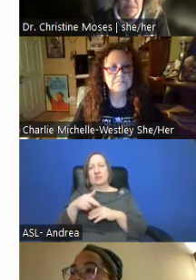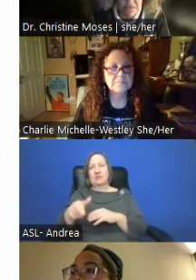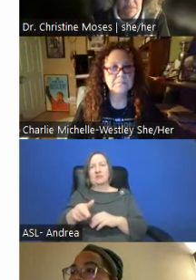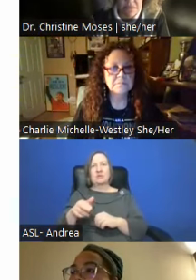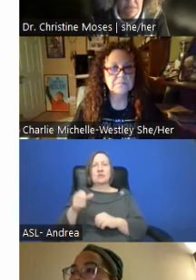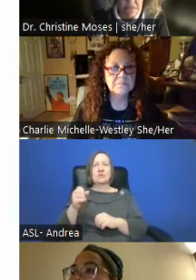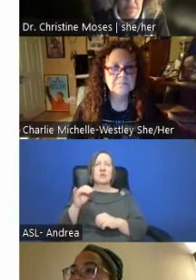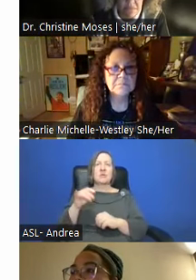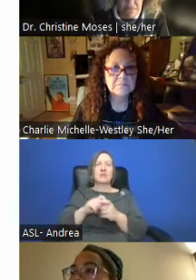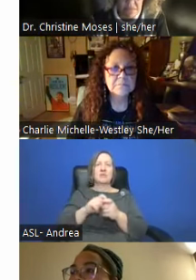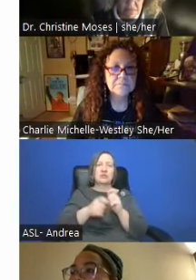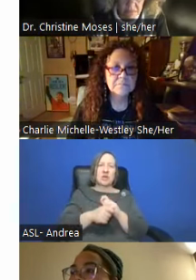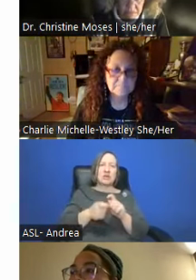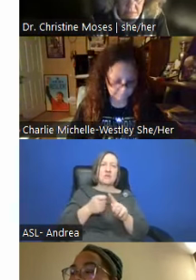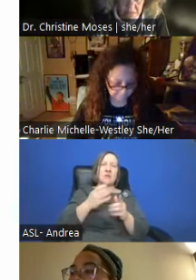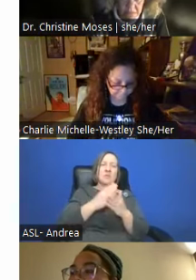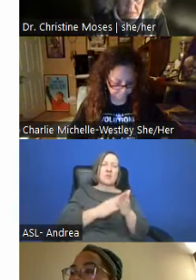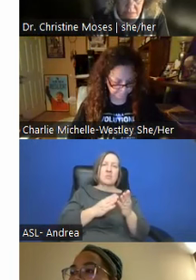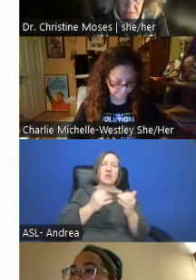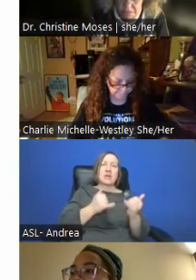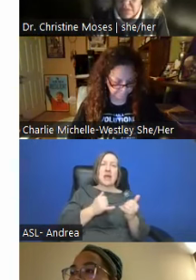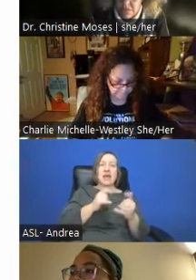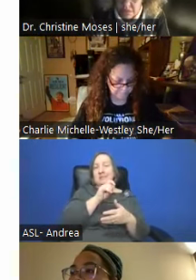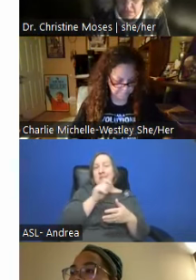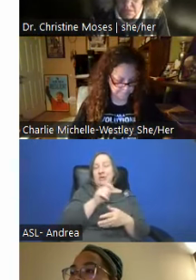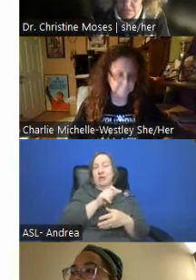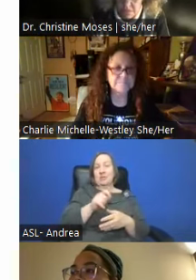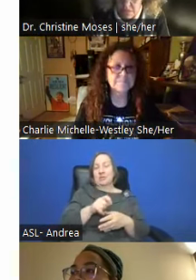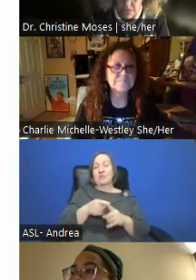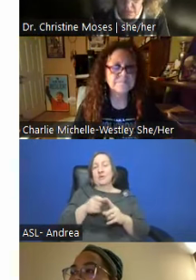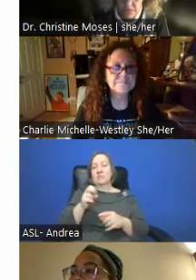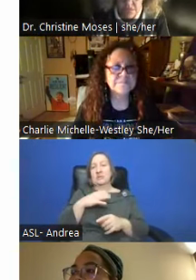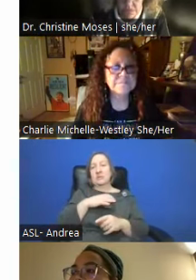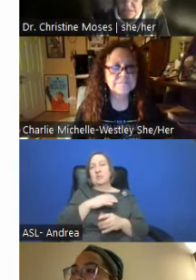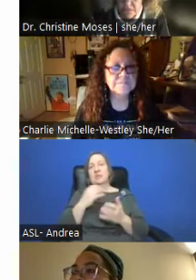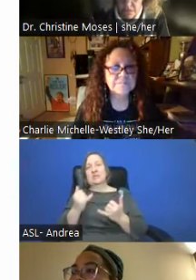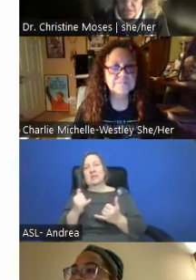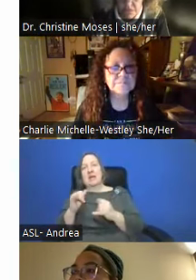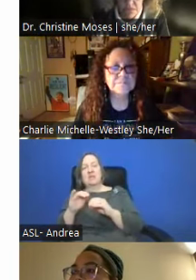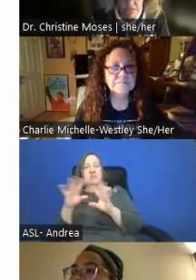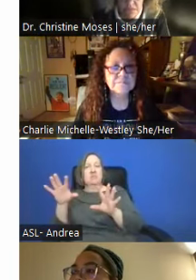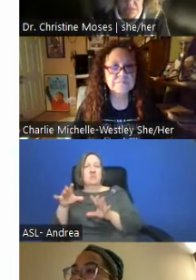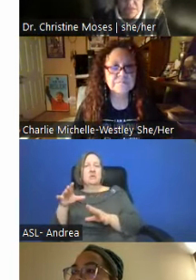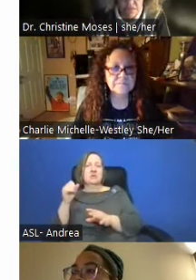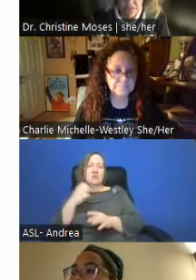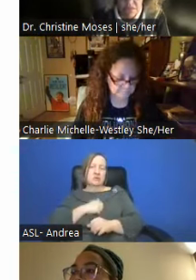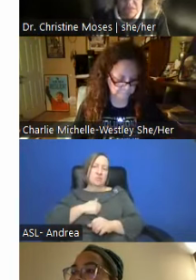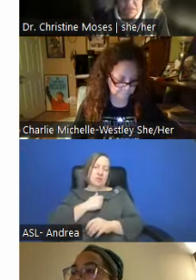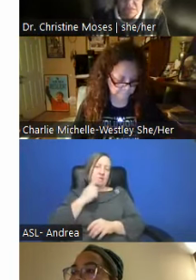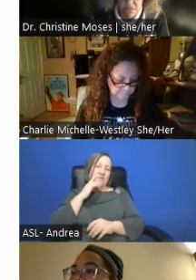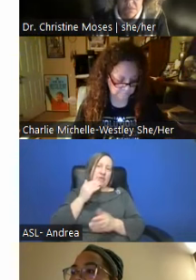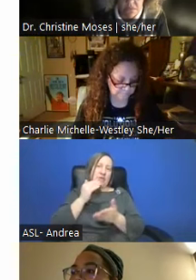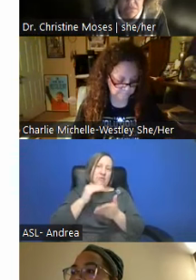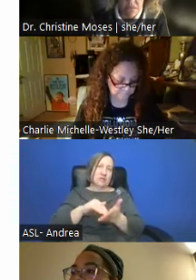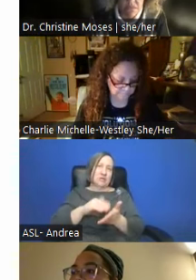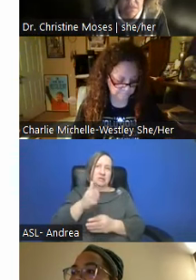So it was changed from the part that is now in strike through by the subcommittee to the part that is now not in strike through. So apologies for the redundancy